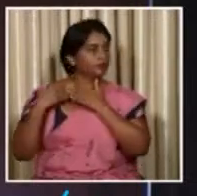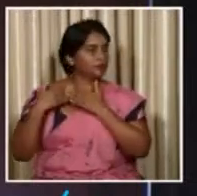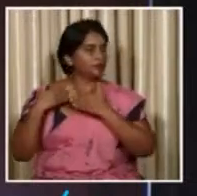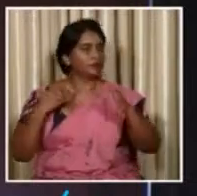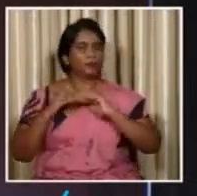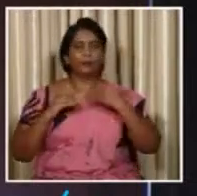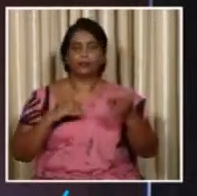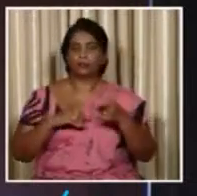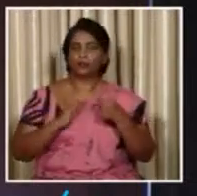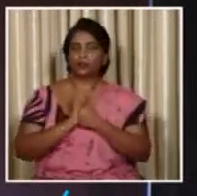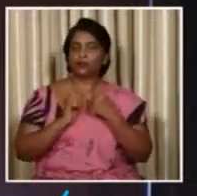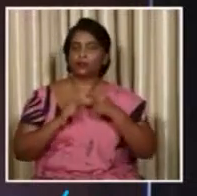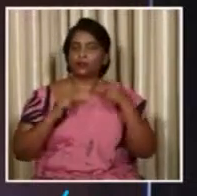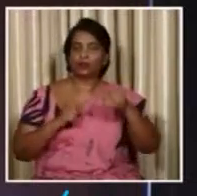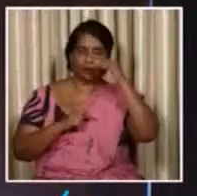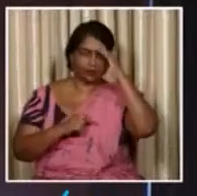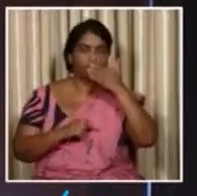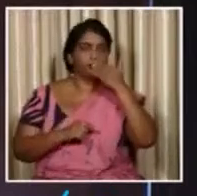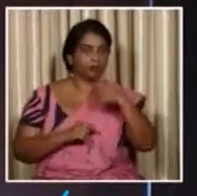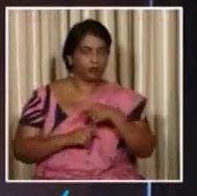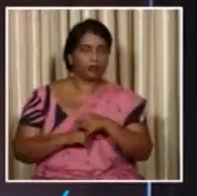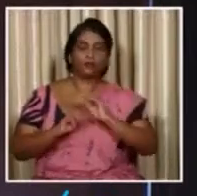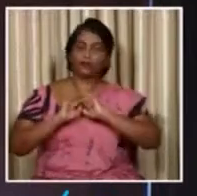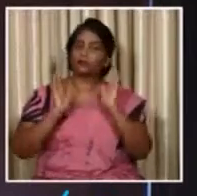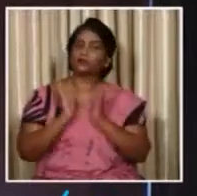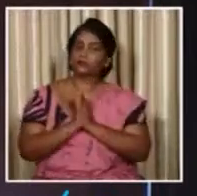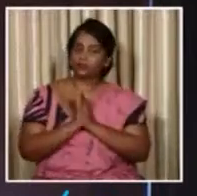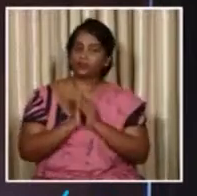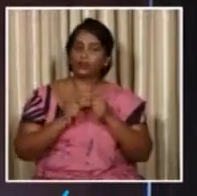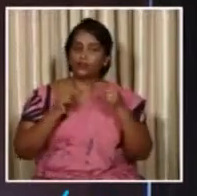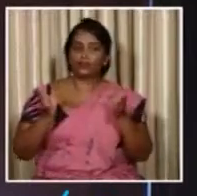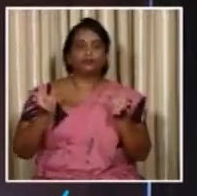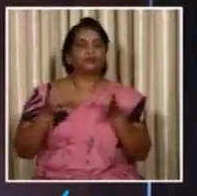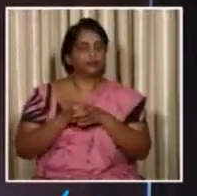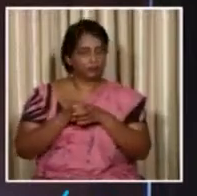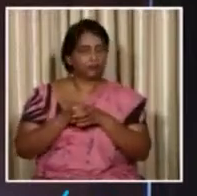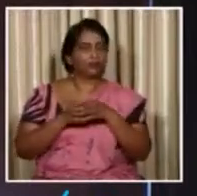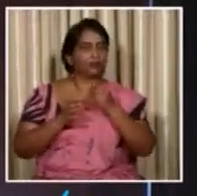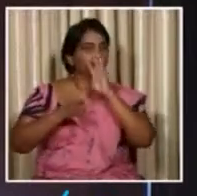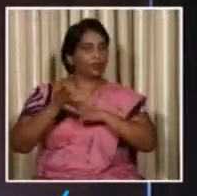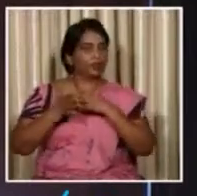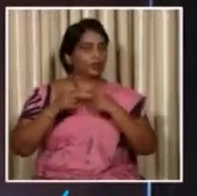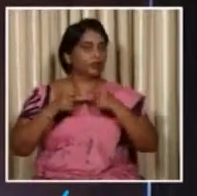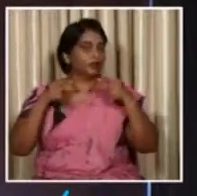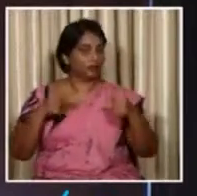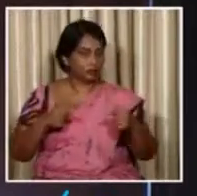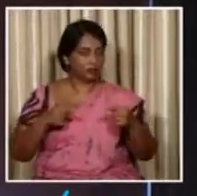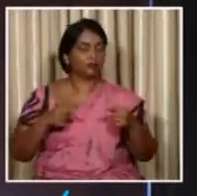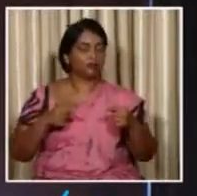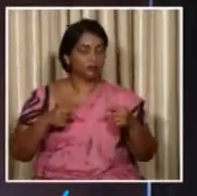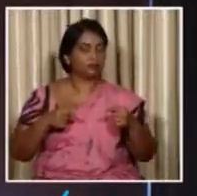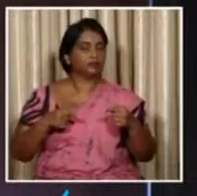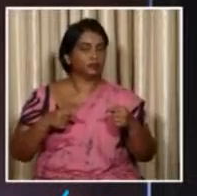an accomplishment that no other opposition leader in the recent history has been able to achieve. Perhaps with just one exception, he